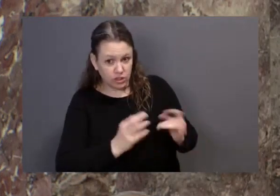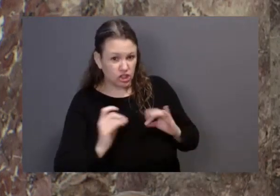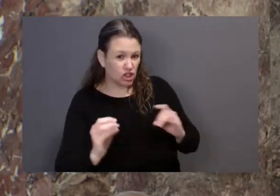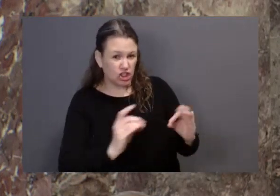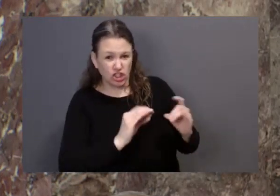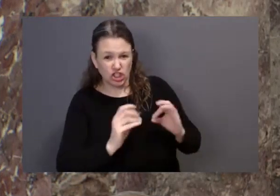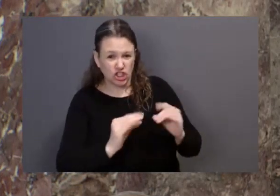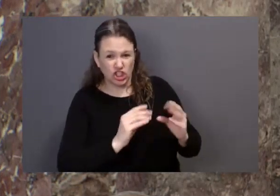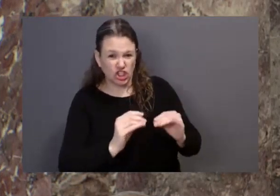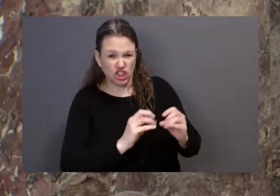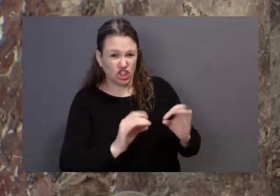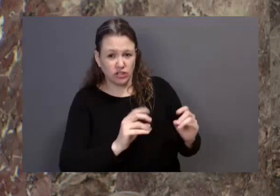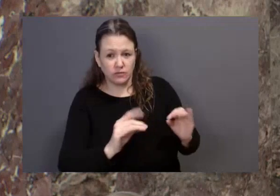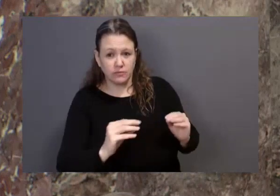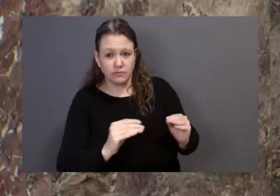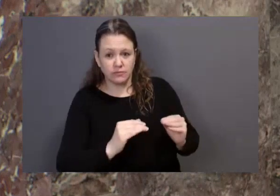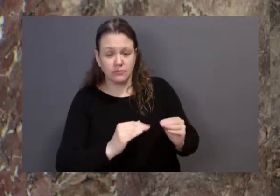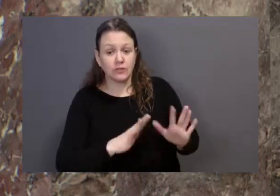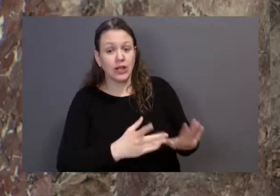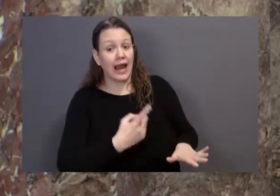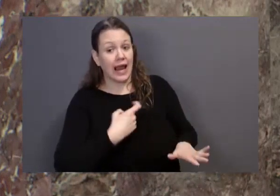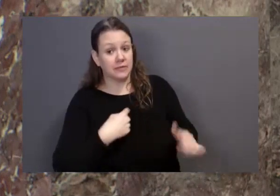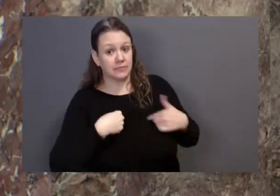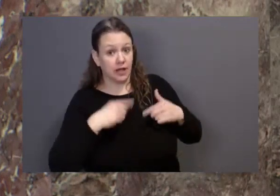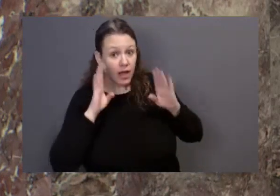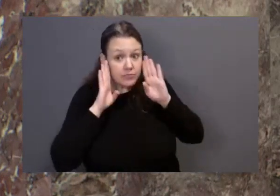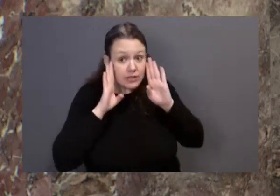Members, let's get on with it. And